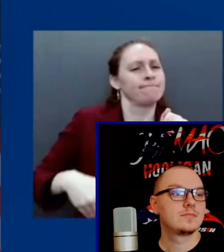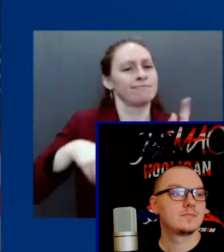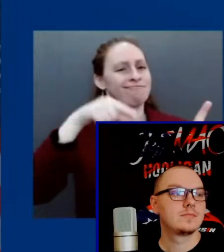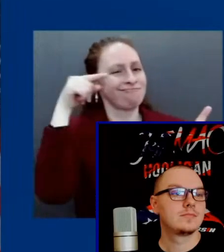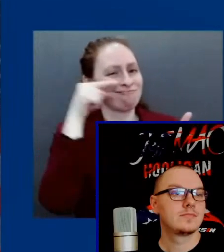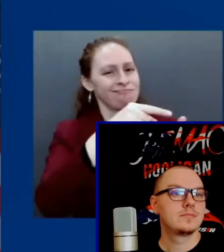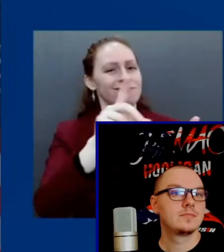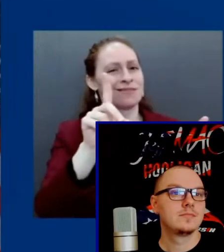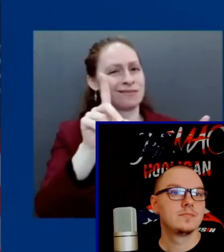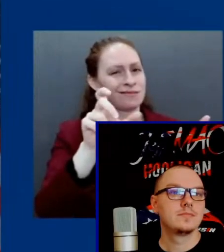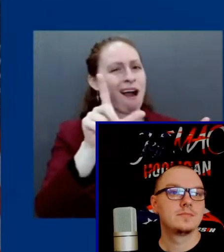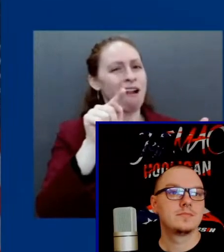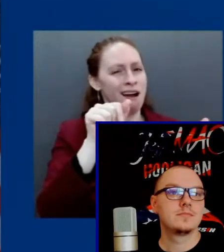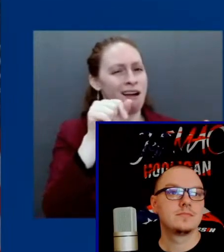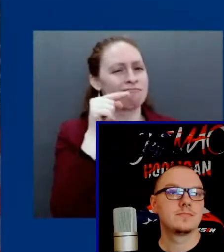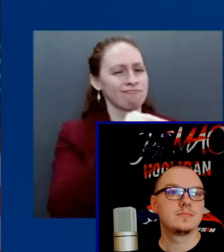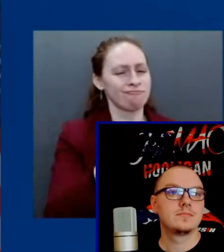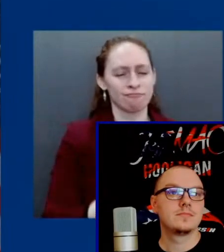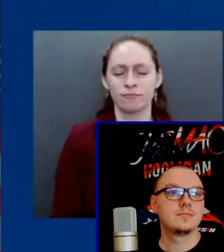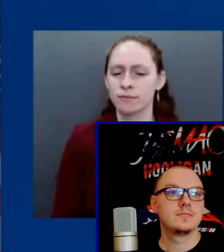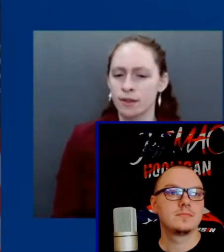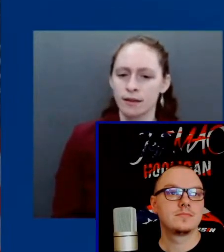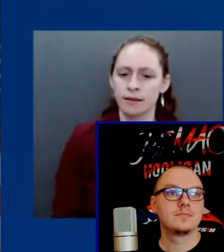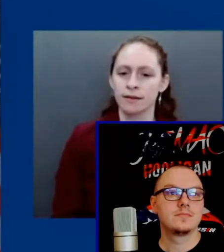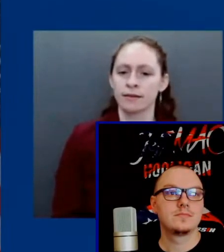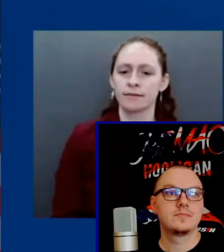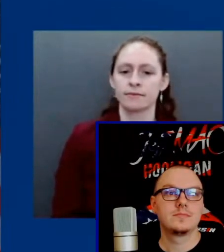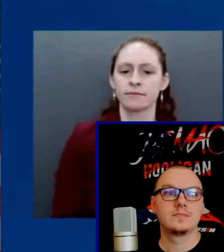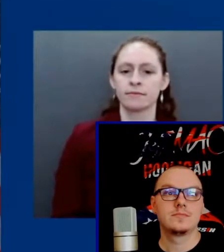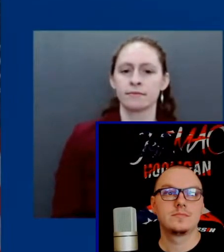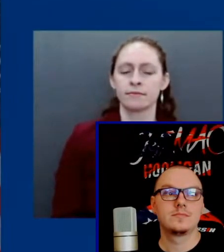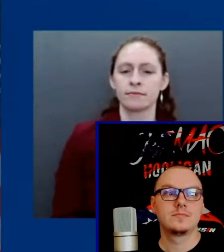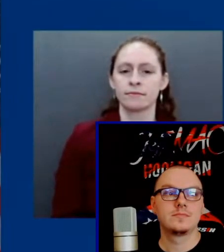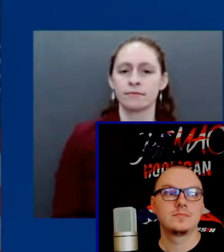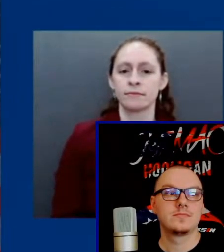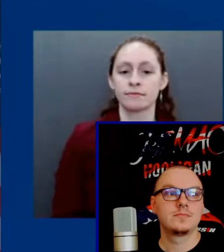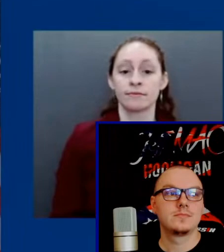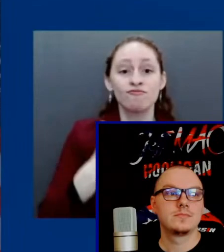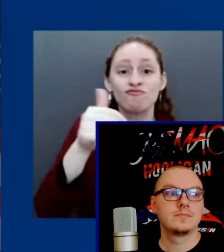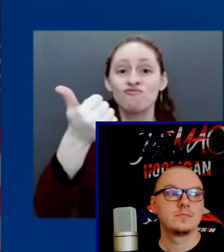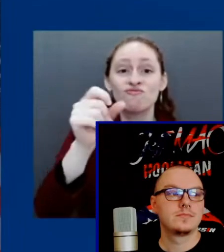Let's go to Allison Aubrey at NPR.